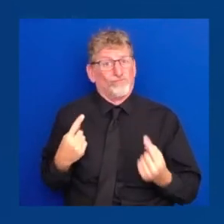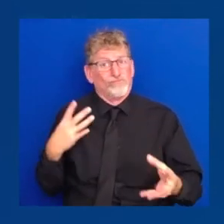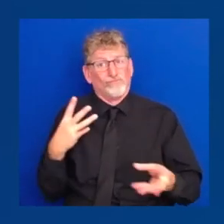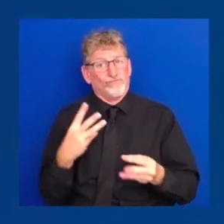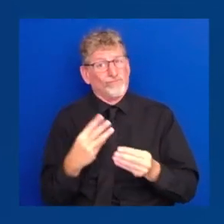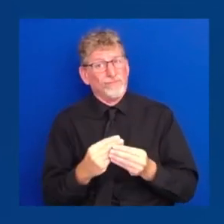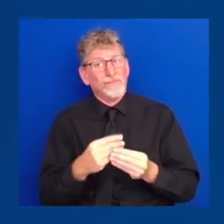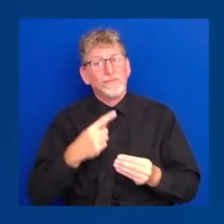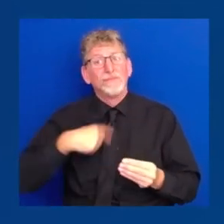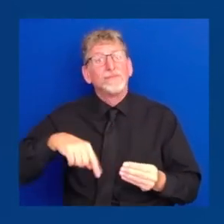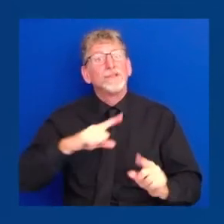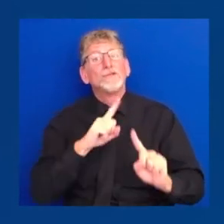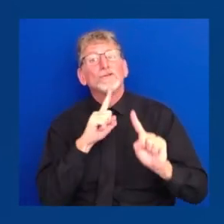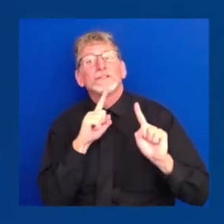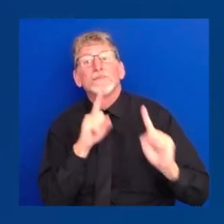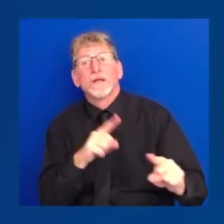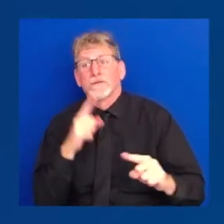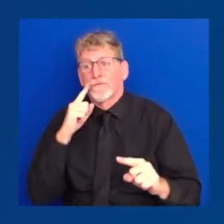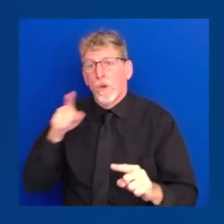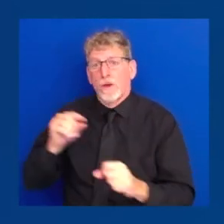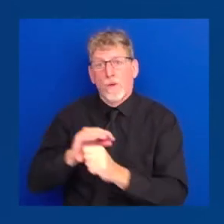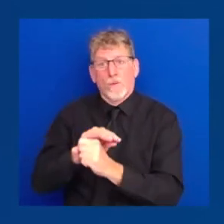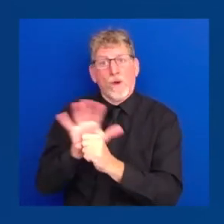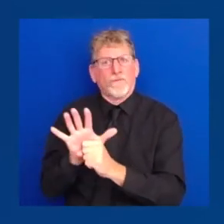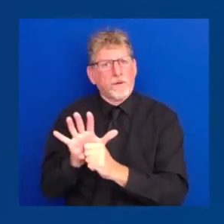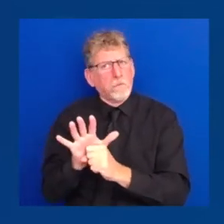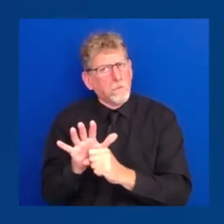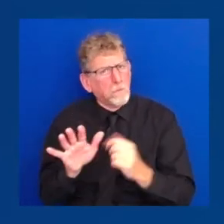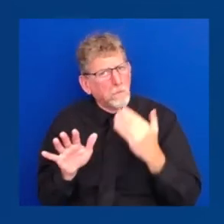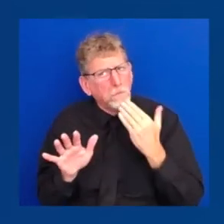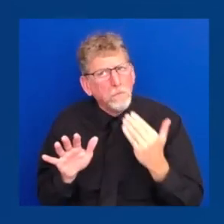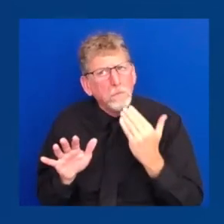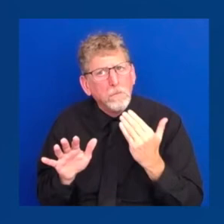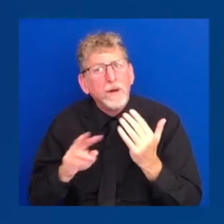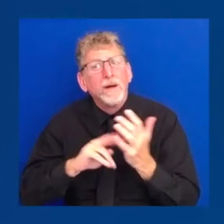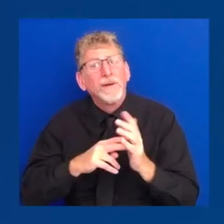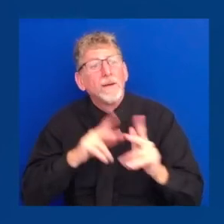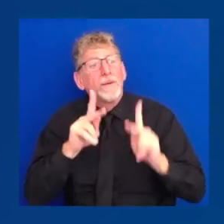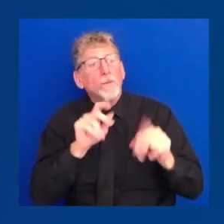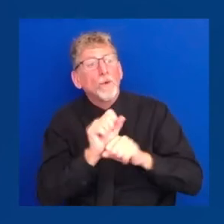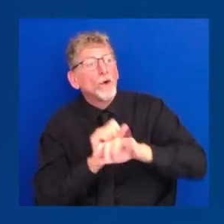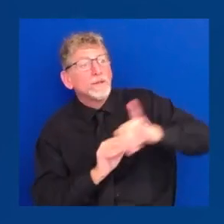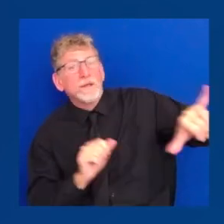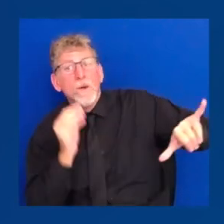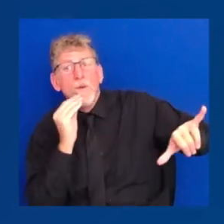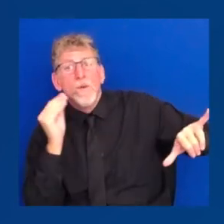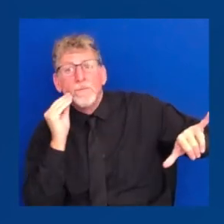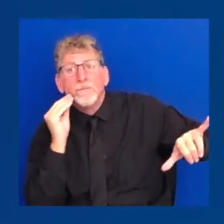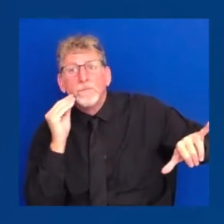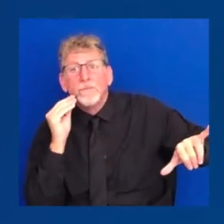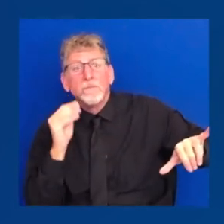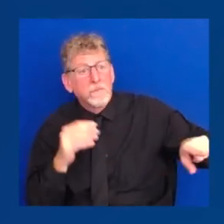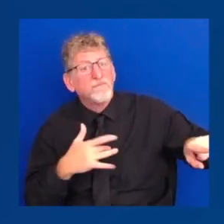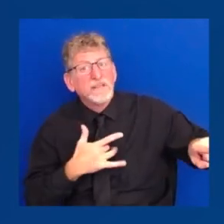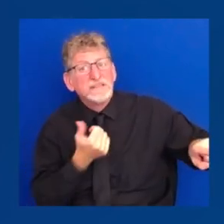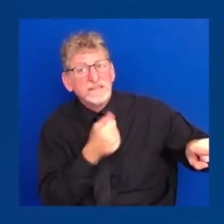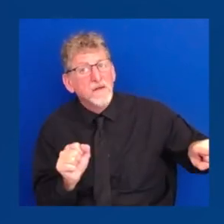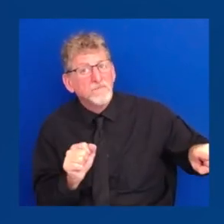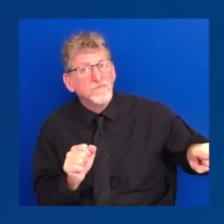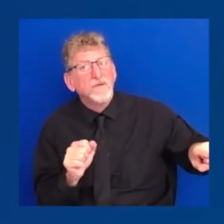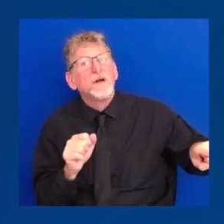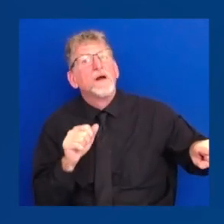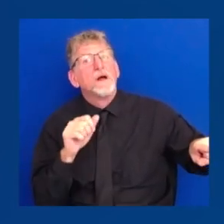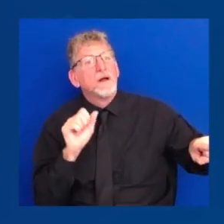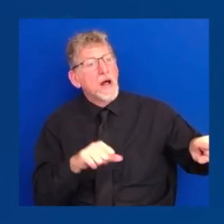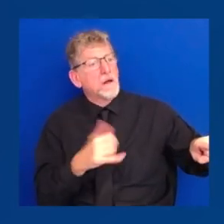efforts, people working from home can feel safe to begin to return to the office. We're doing that here